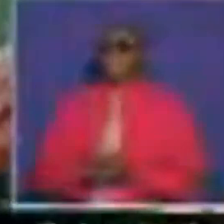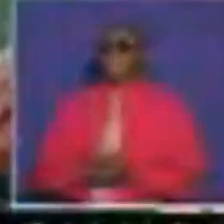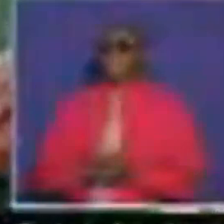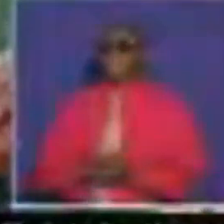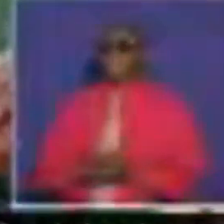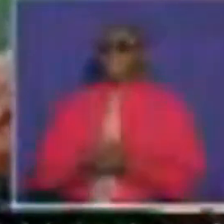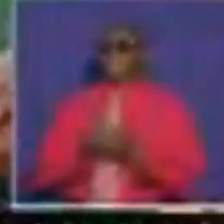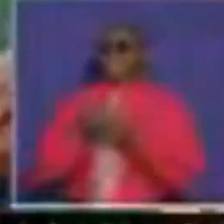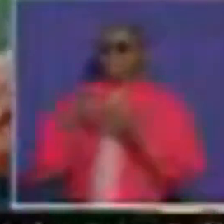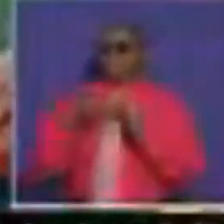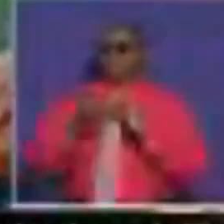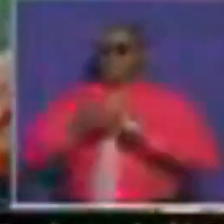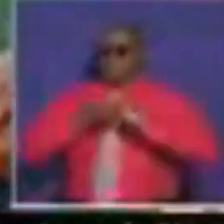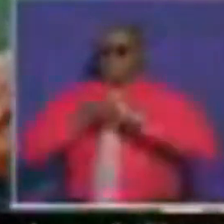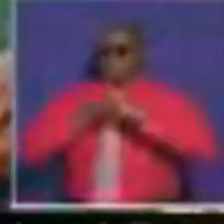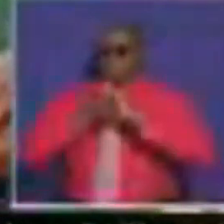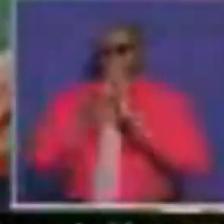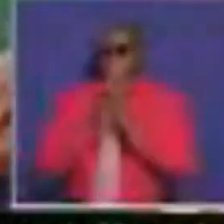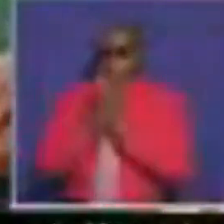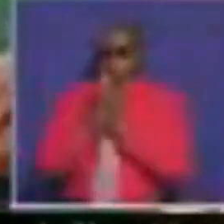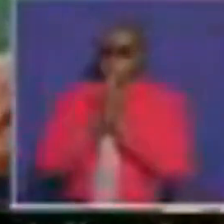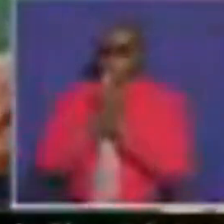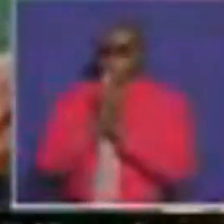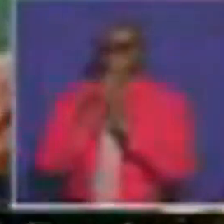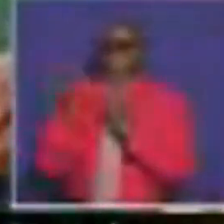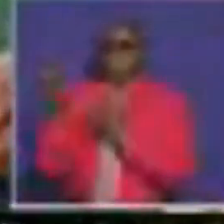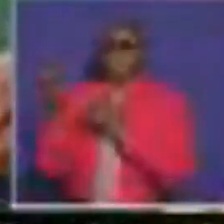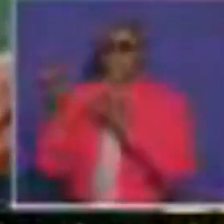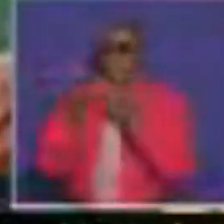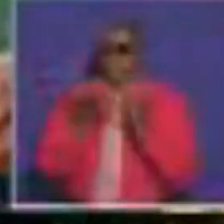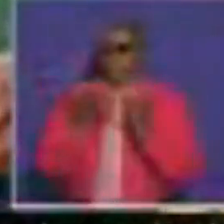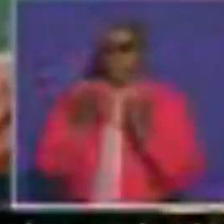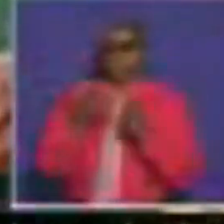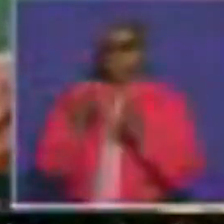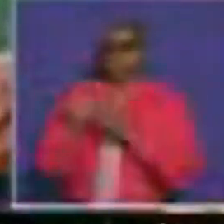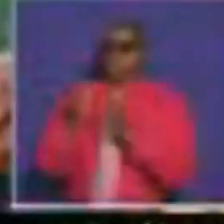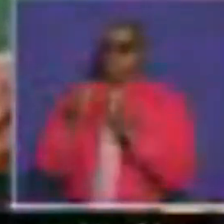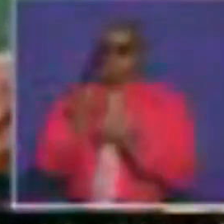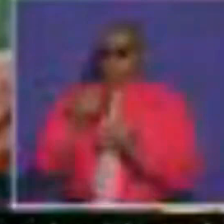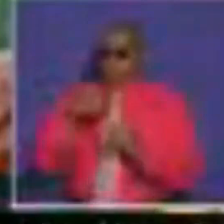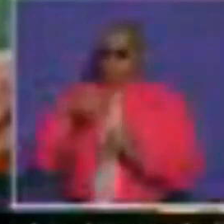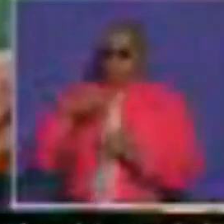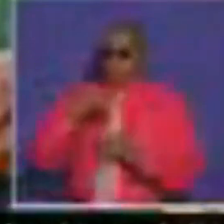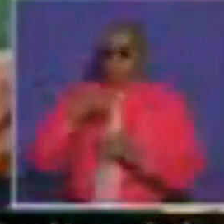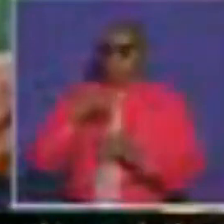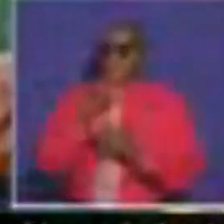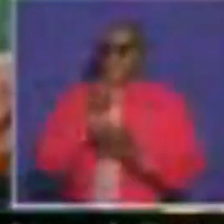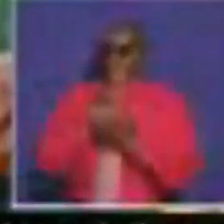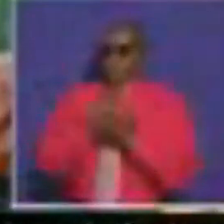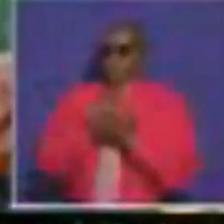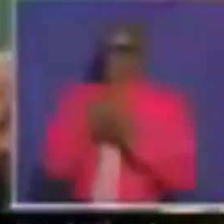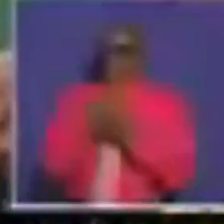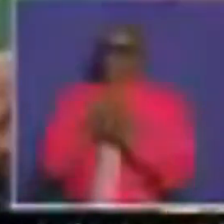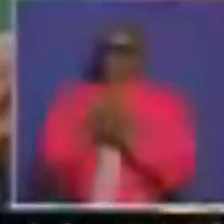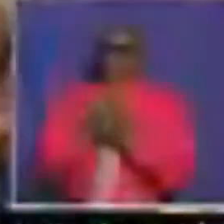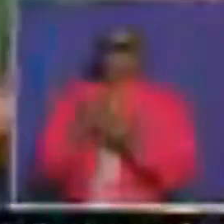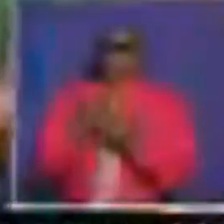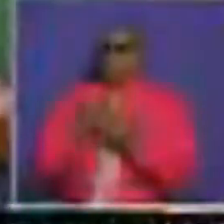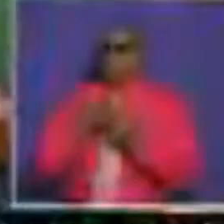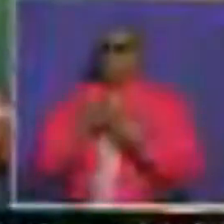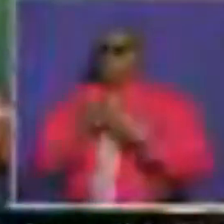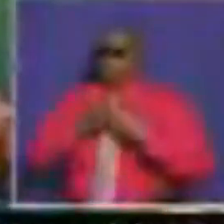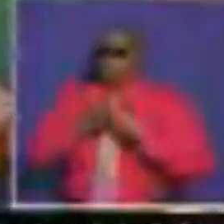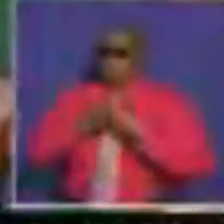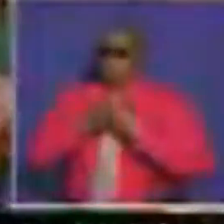So we're excited about this partnership, and its renewal brings an opportunity for us to really go ahead